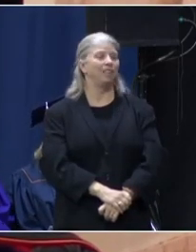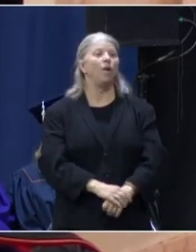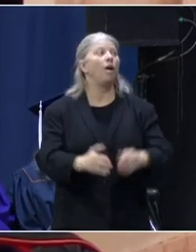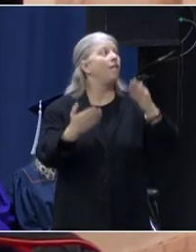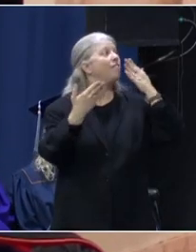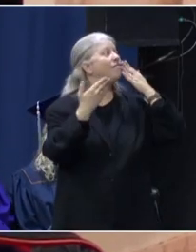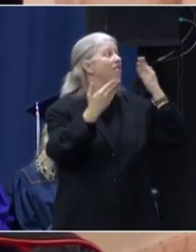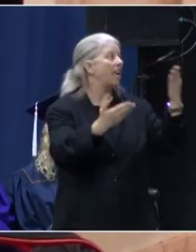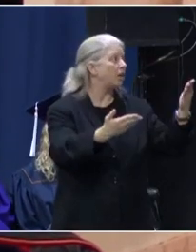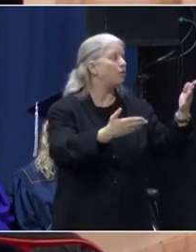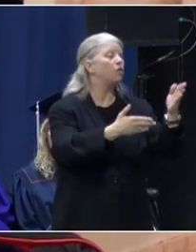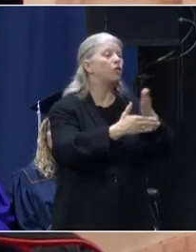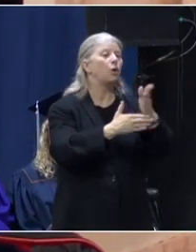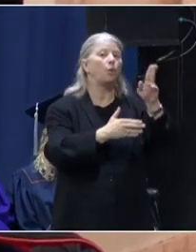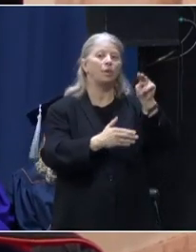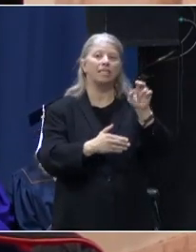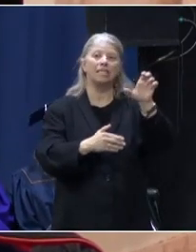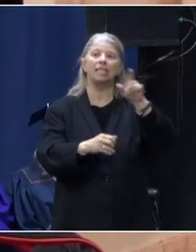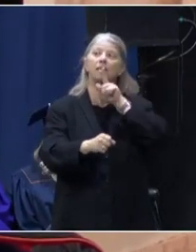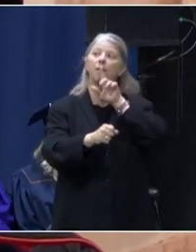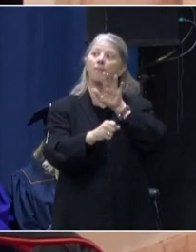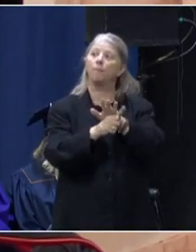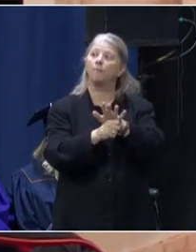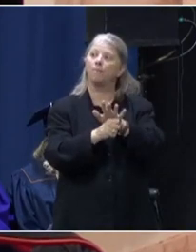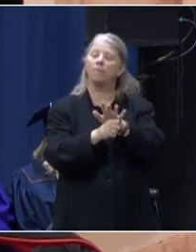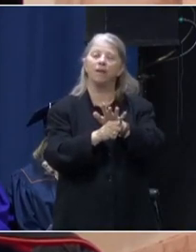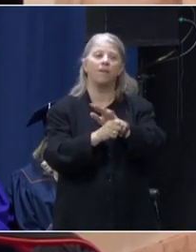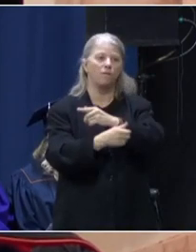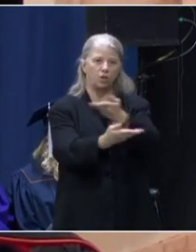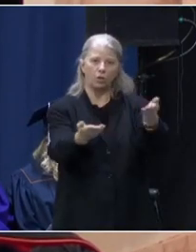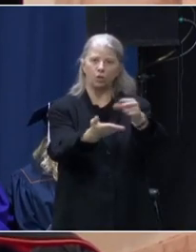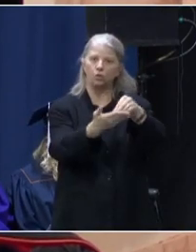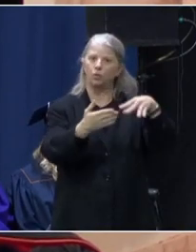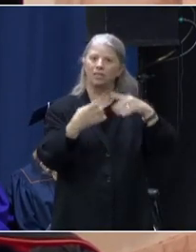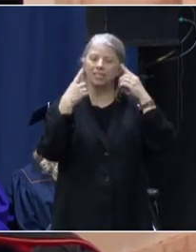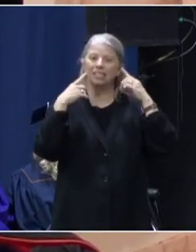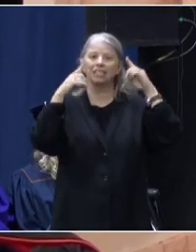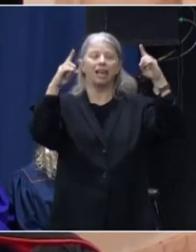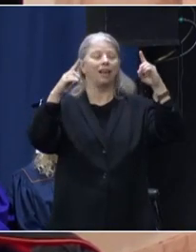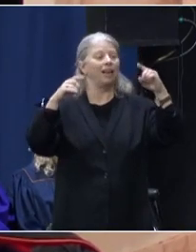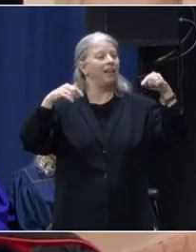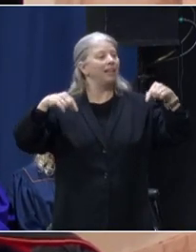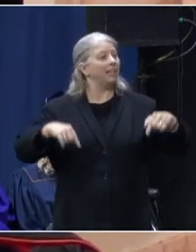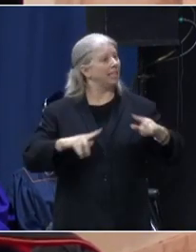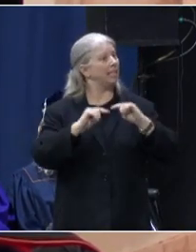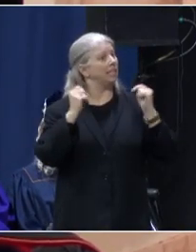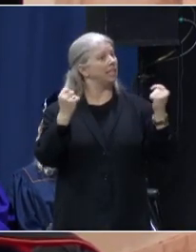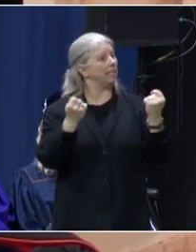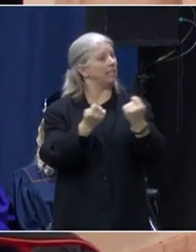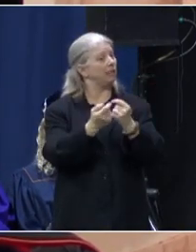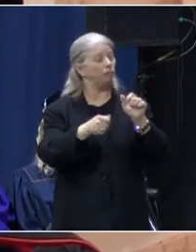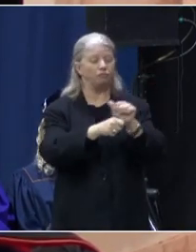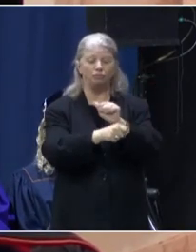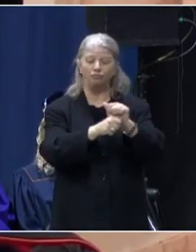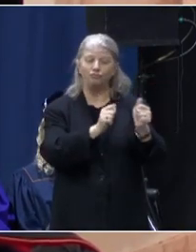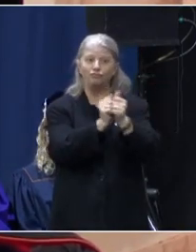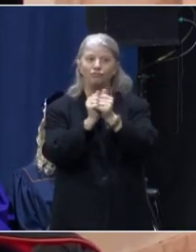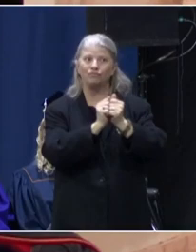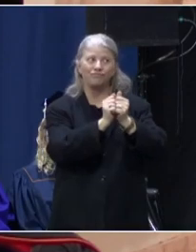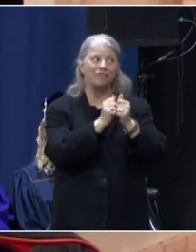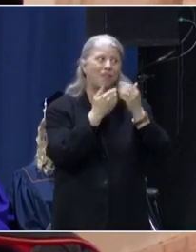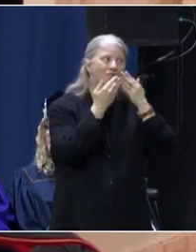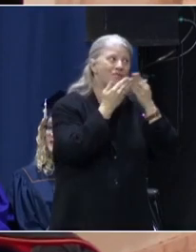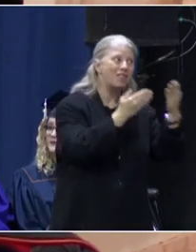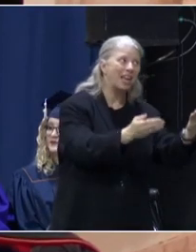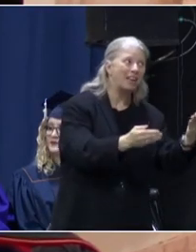Thank you for sharing in UNC's commitment to student success. This is a team effort, and we appreciate your